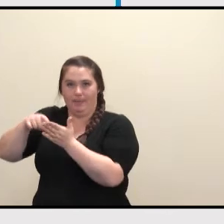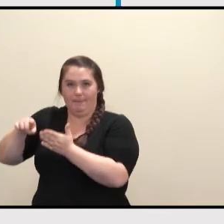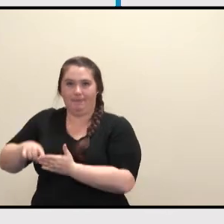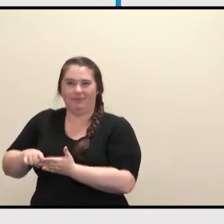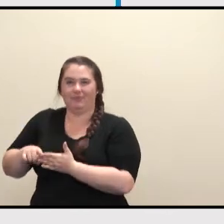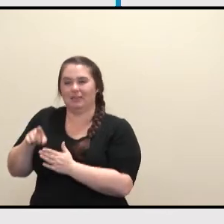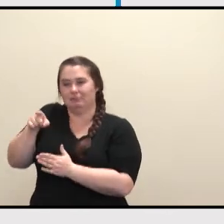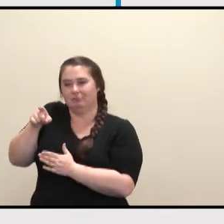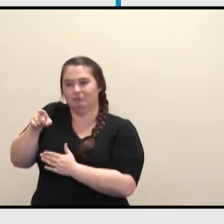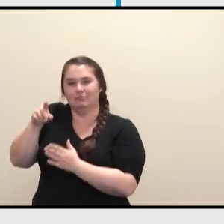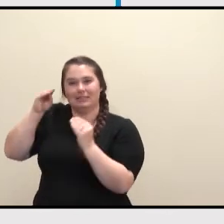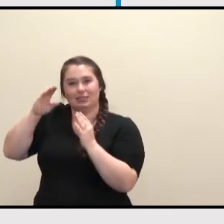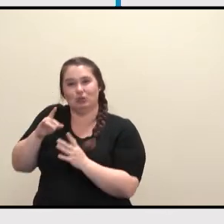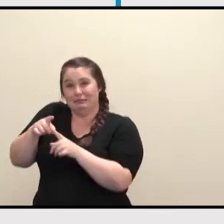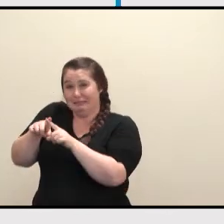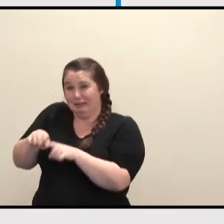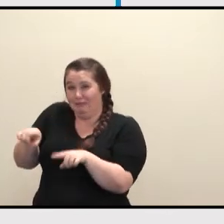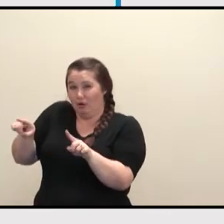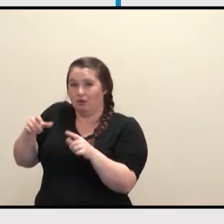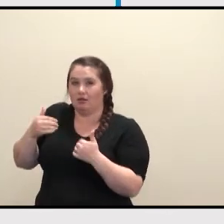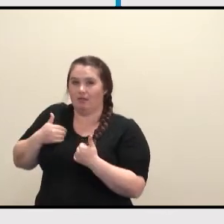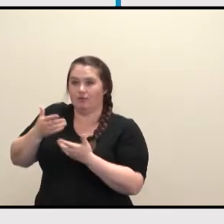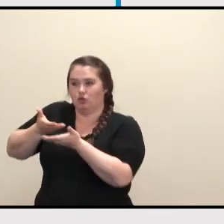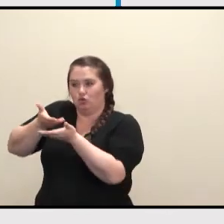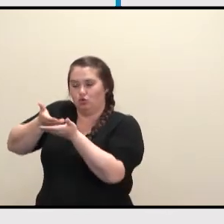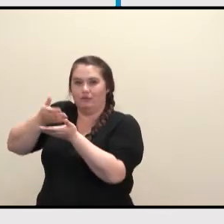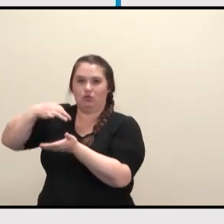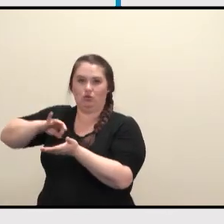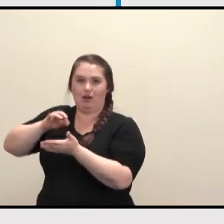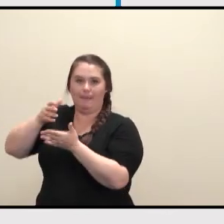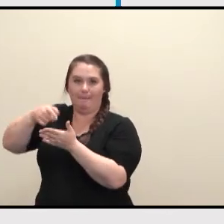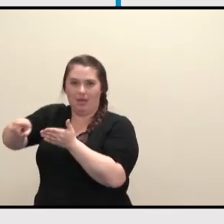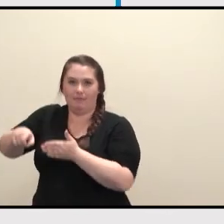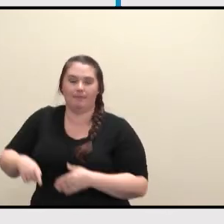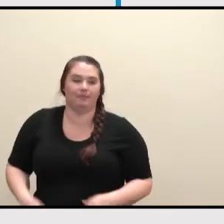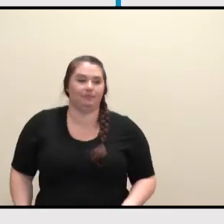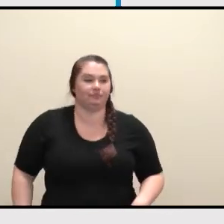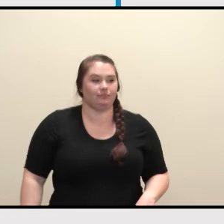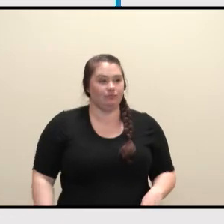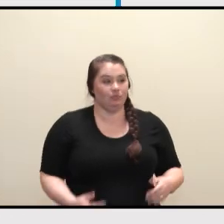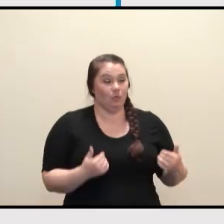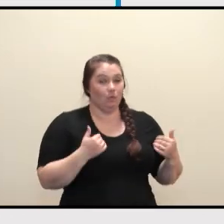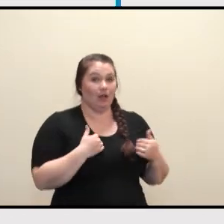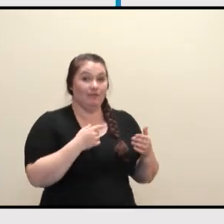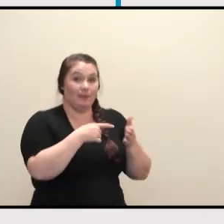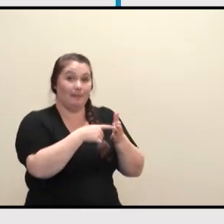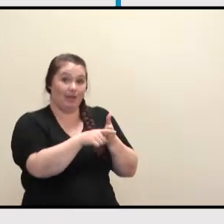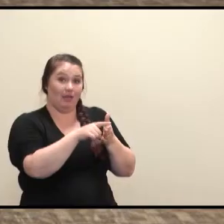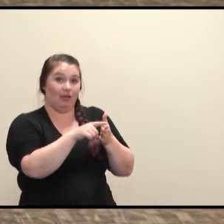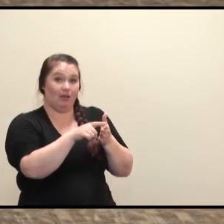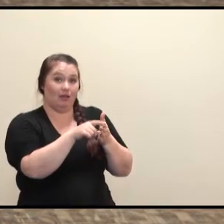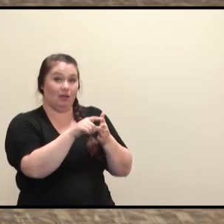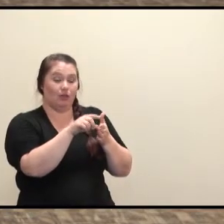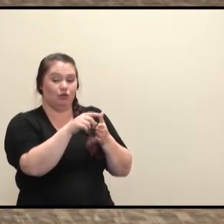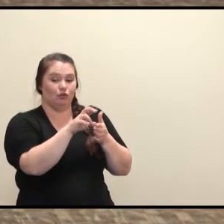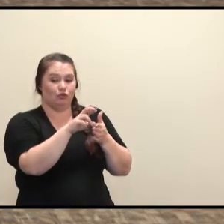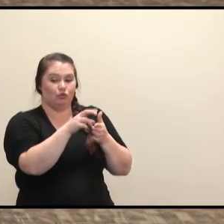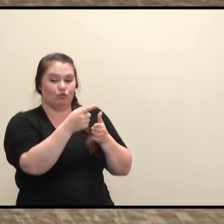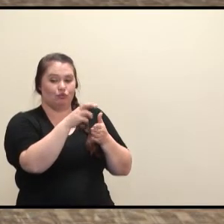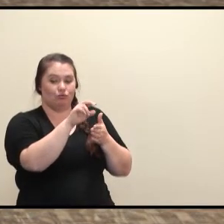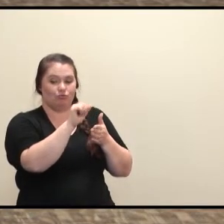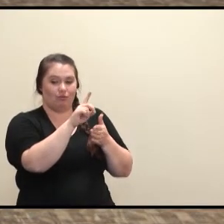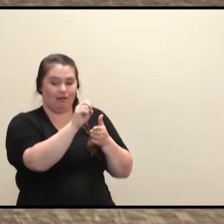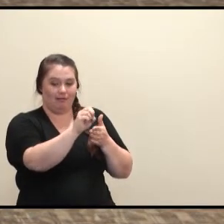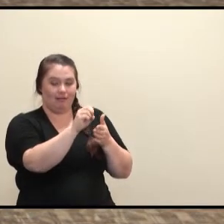because of they are paid by years of service. So we have pay grade boxes, and so if you